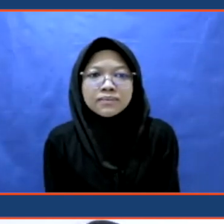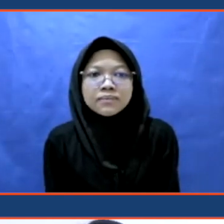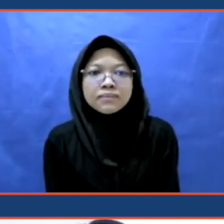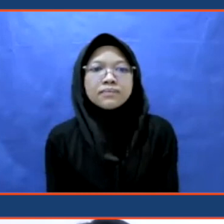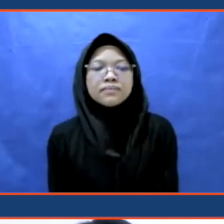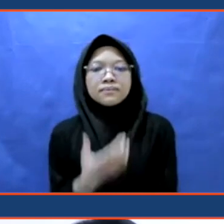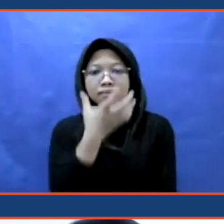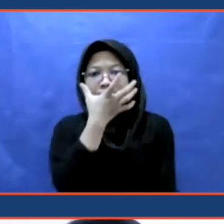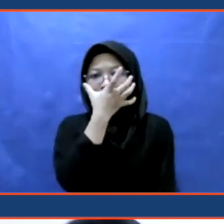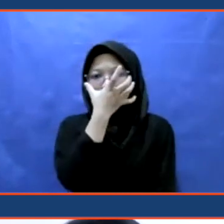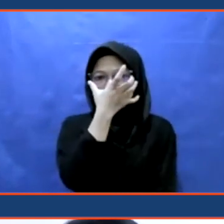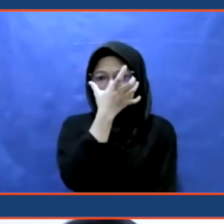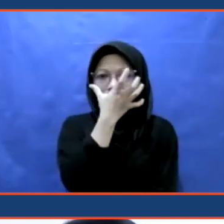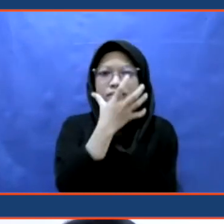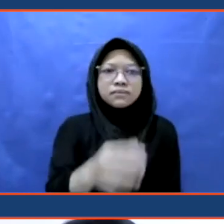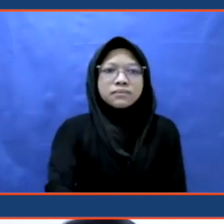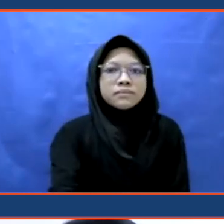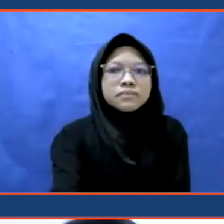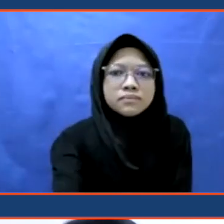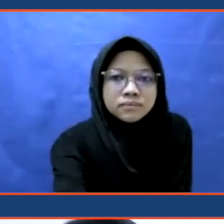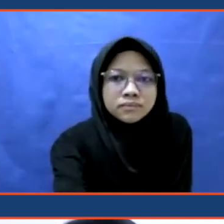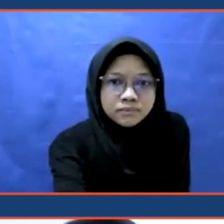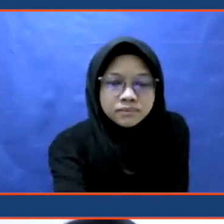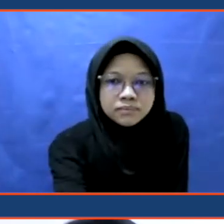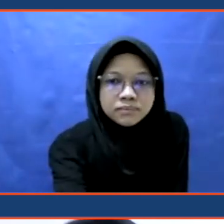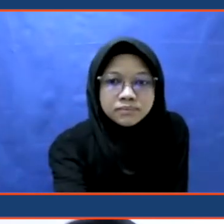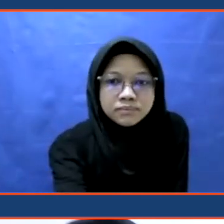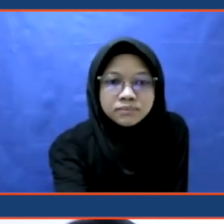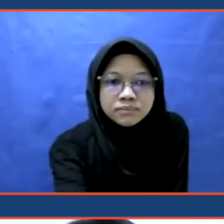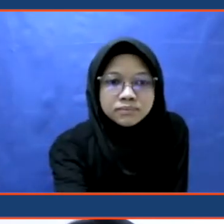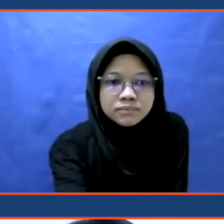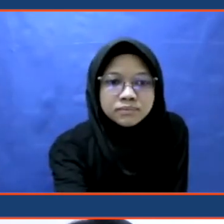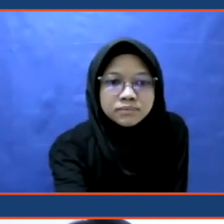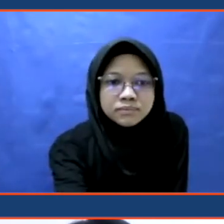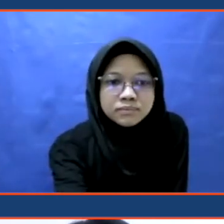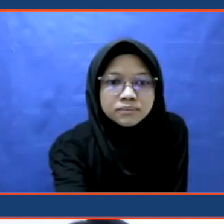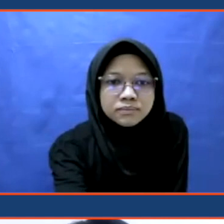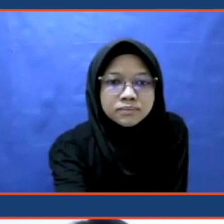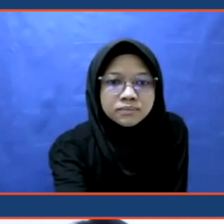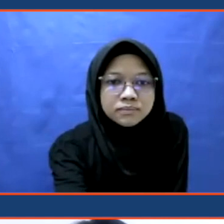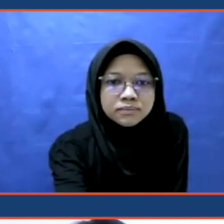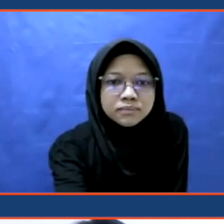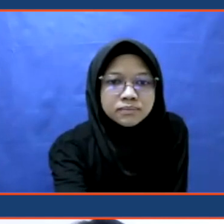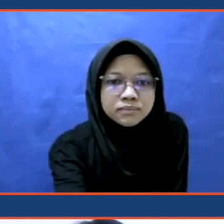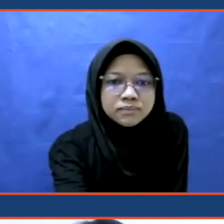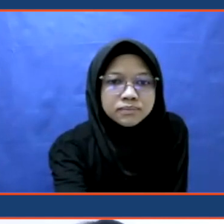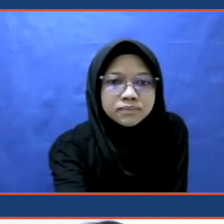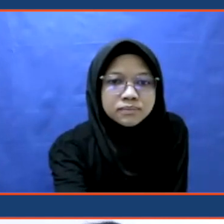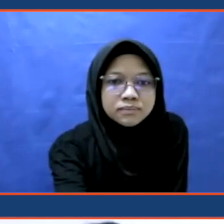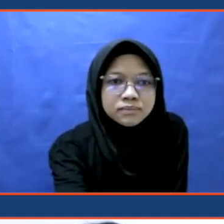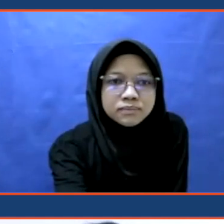Dove Raf Green Sex is here i should and black S The Night Sky